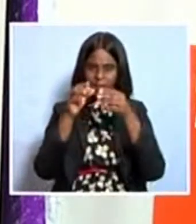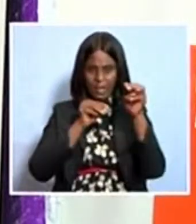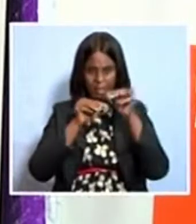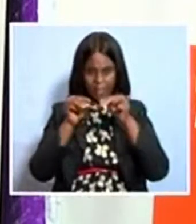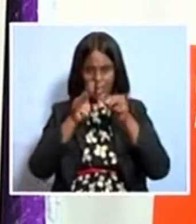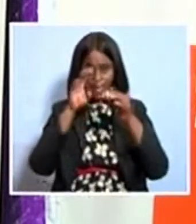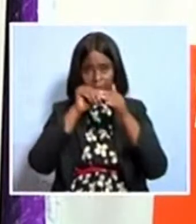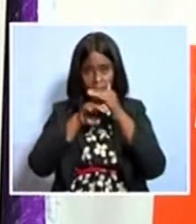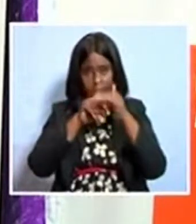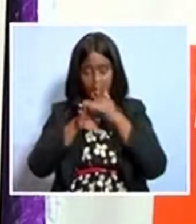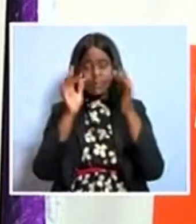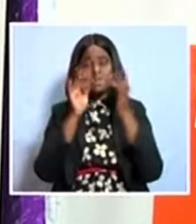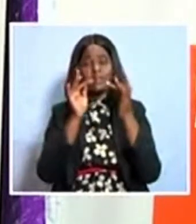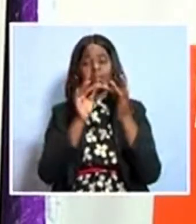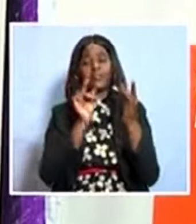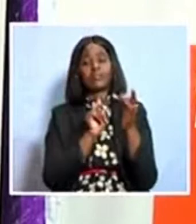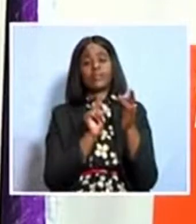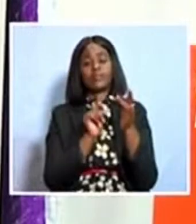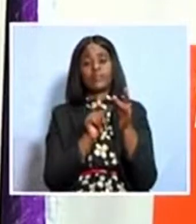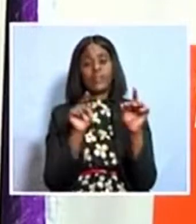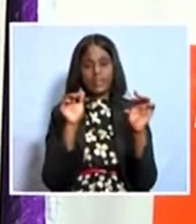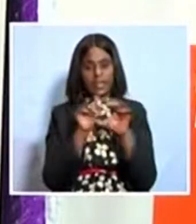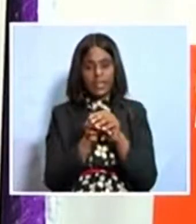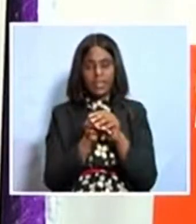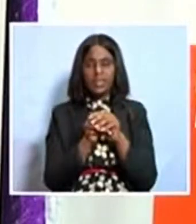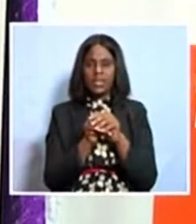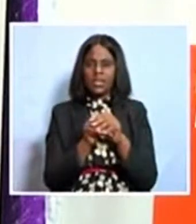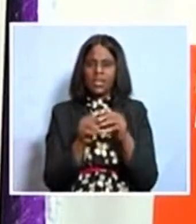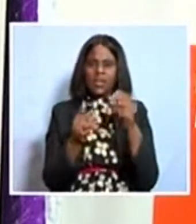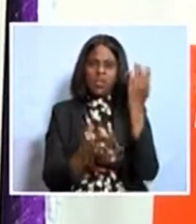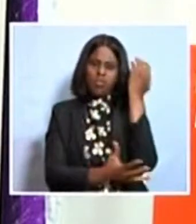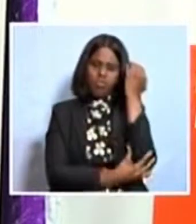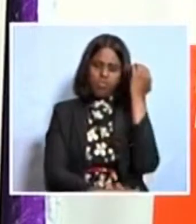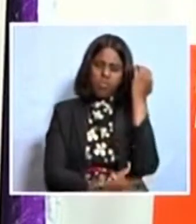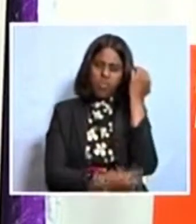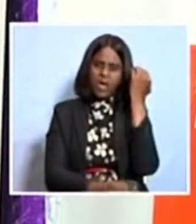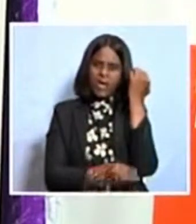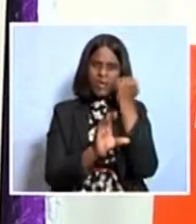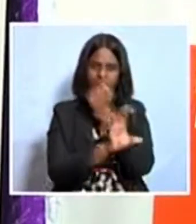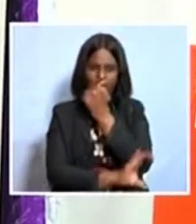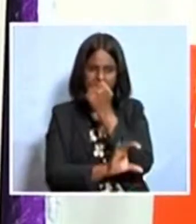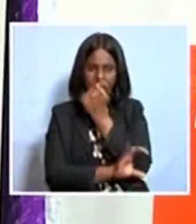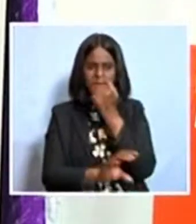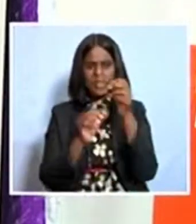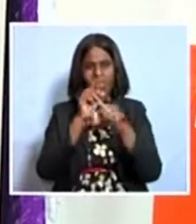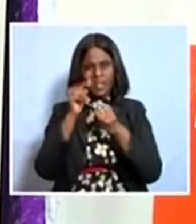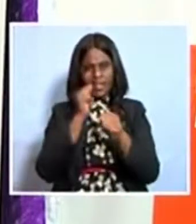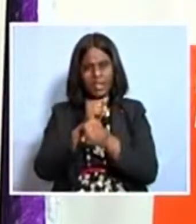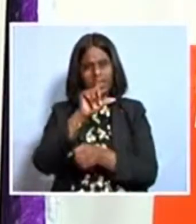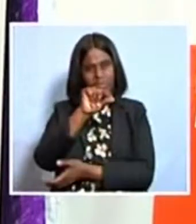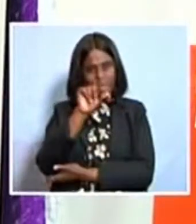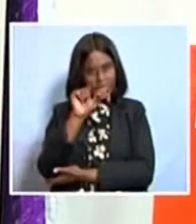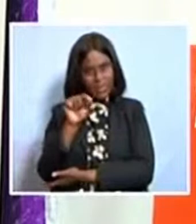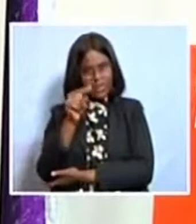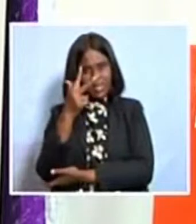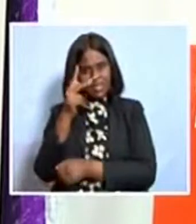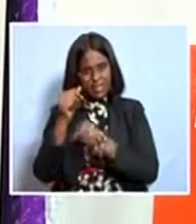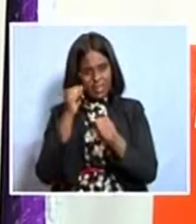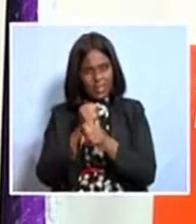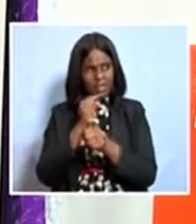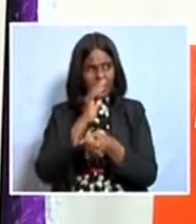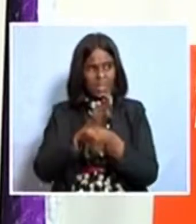access to the internet in least developed countries by 2020. 3 years after that target, how would